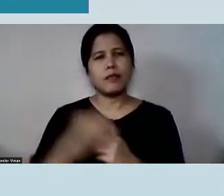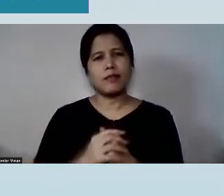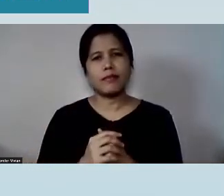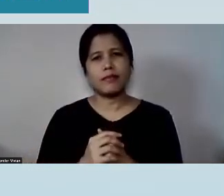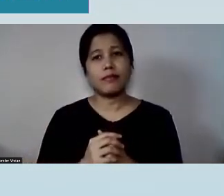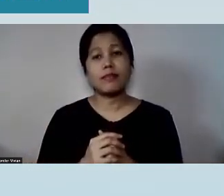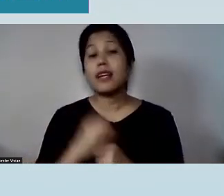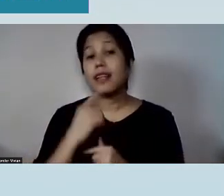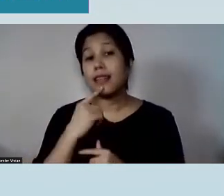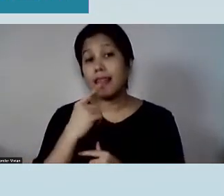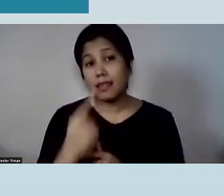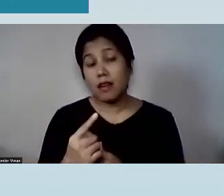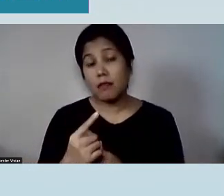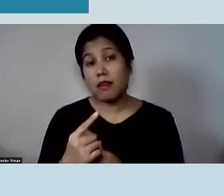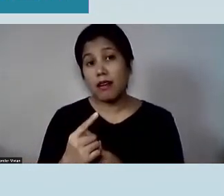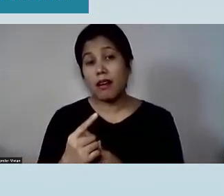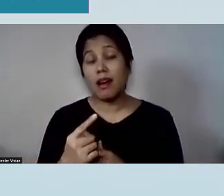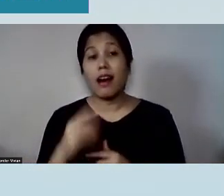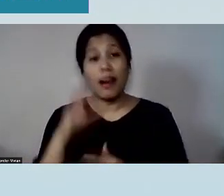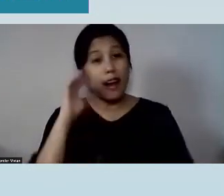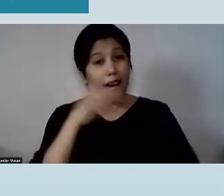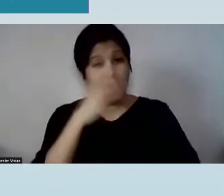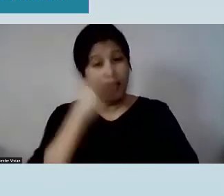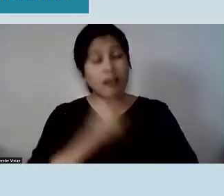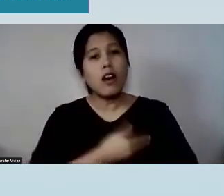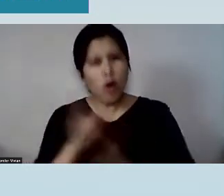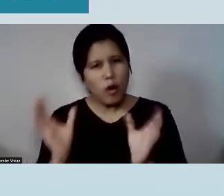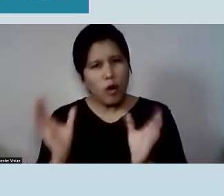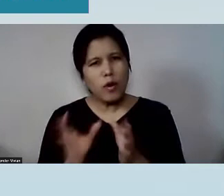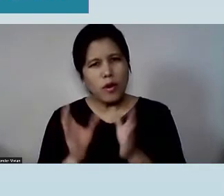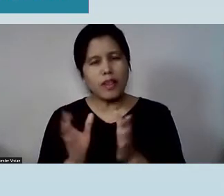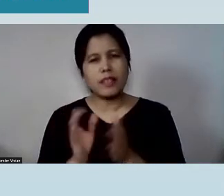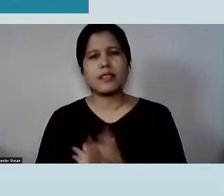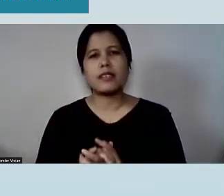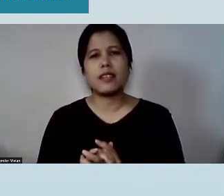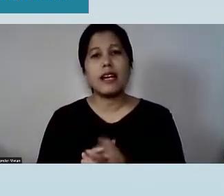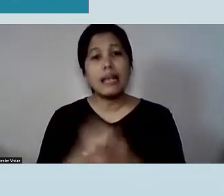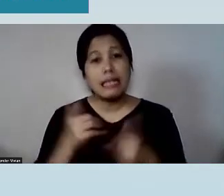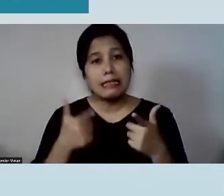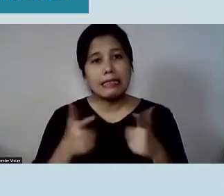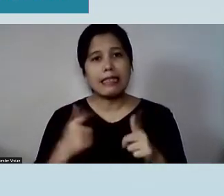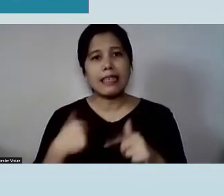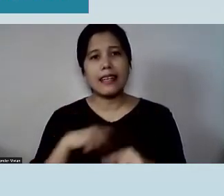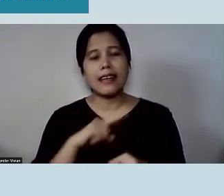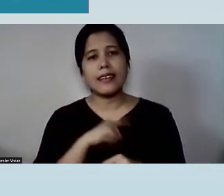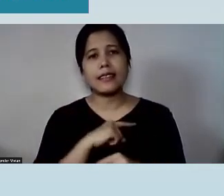Let's tell them, anak, we have to work on this. And always remember,